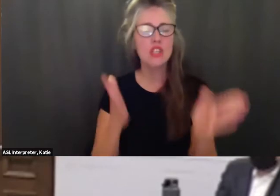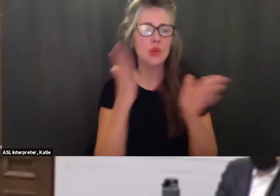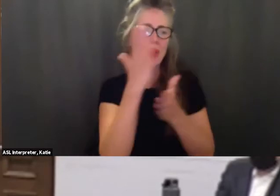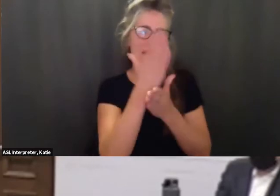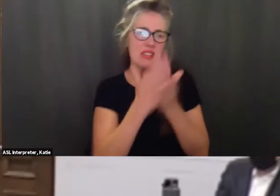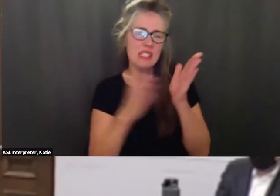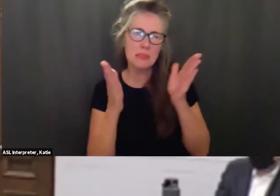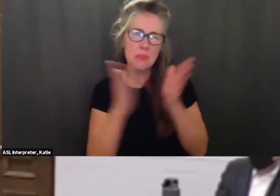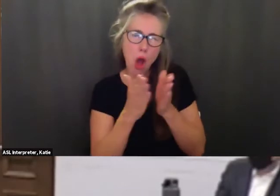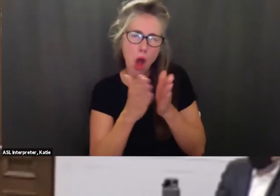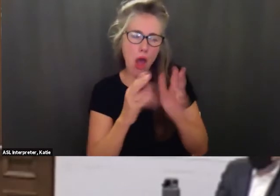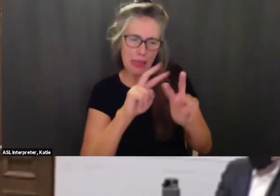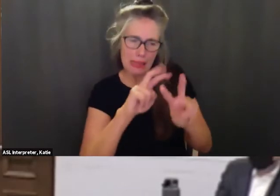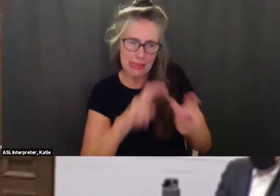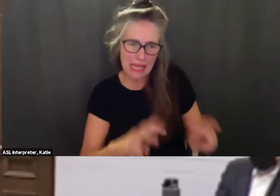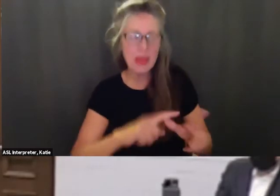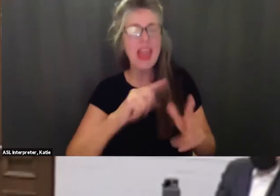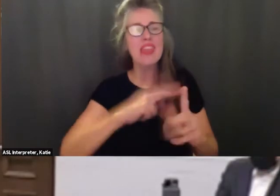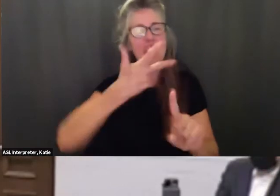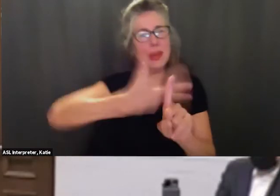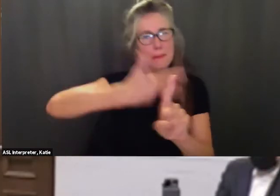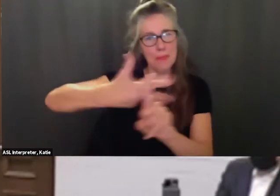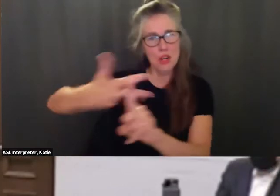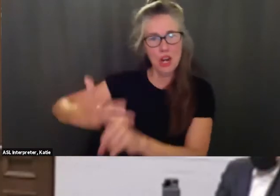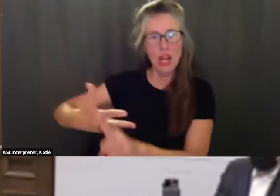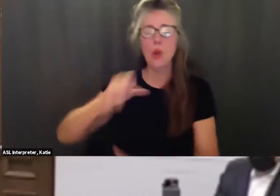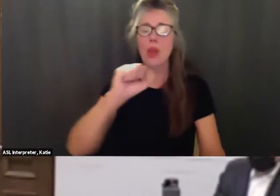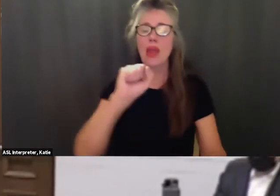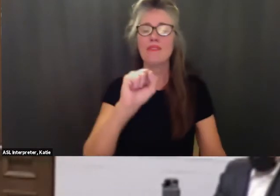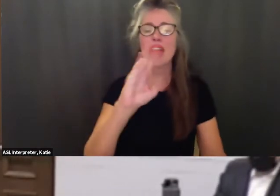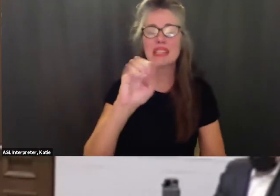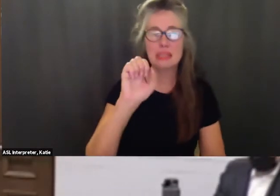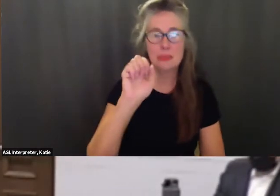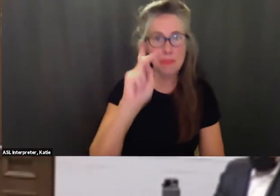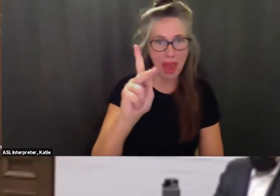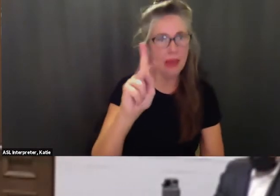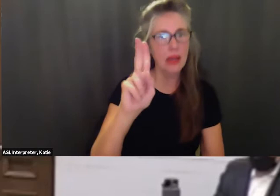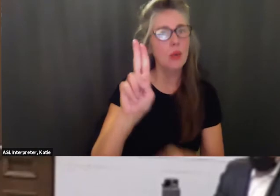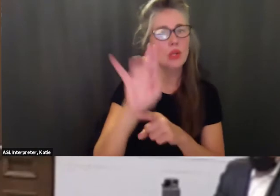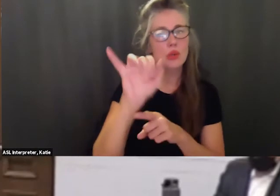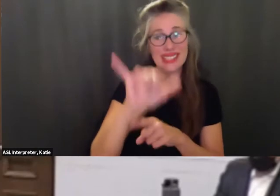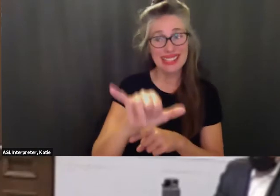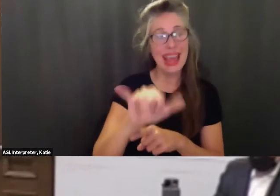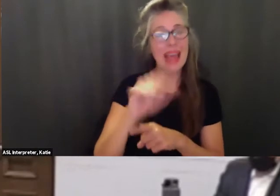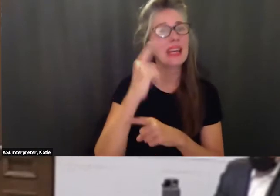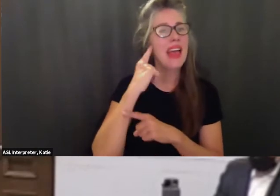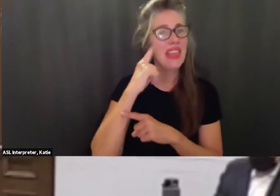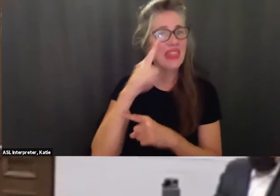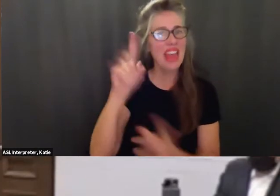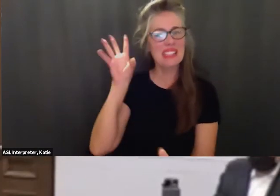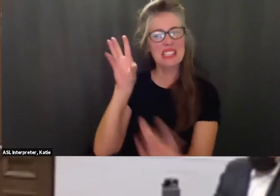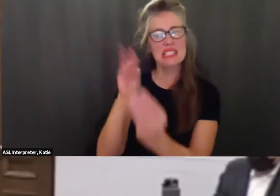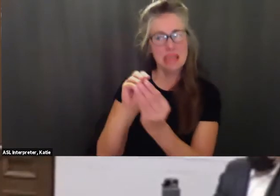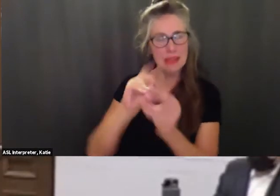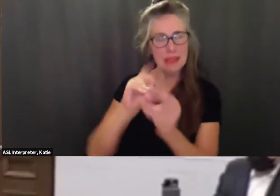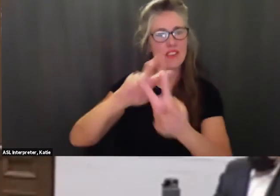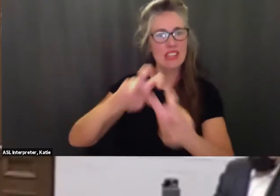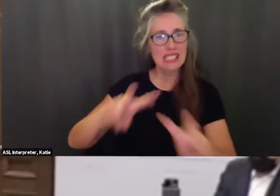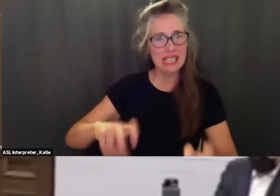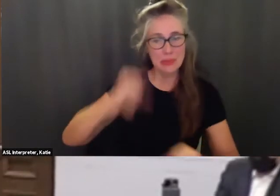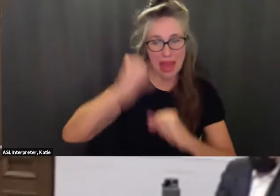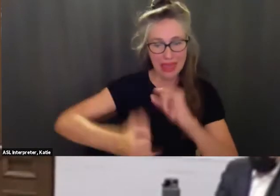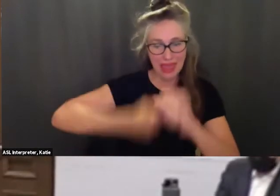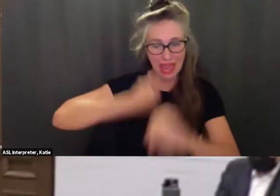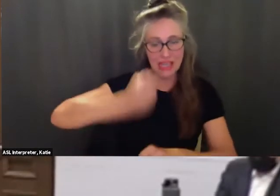periodic assessments. We have the SBAC, which we will go back to. So that will be our summative assessment at the end of the year that we'll use